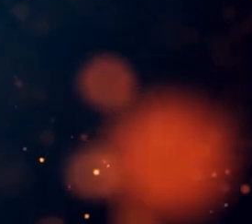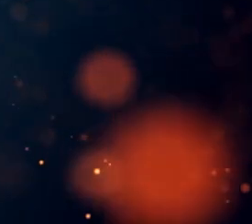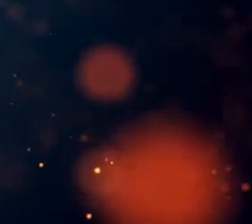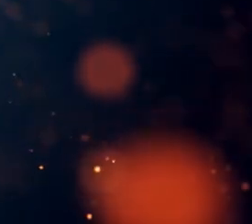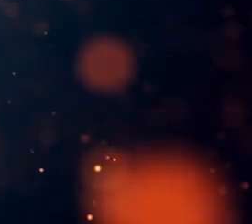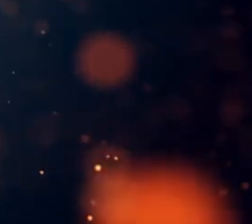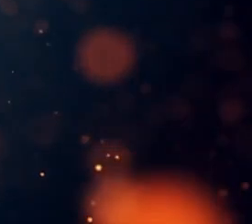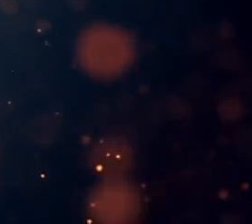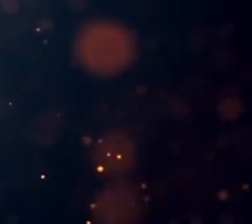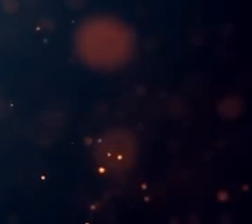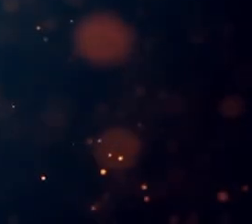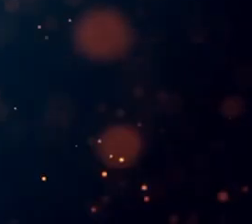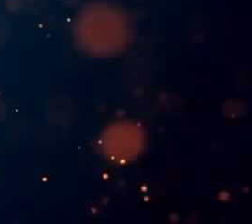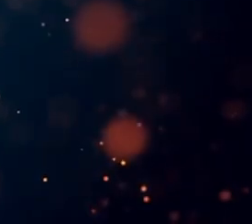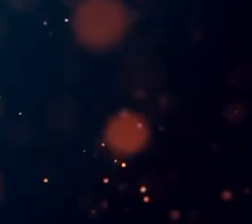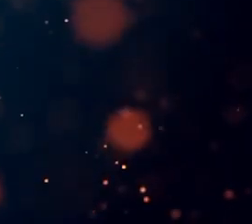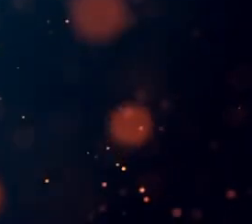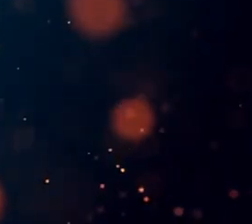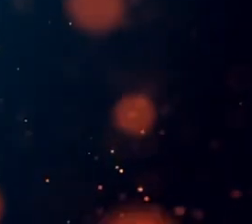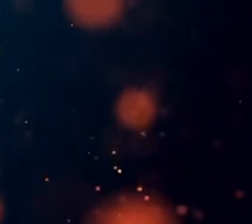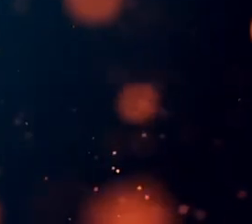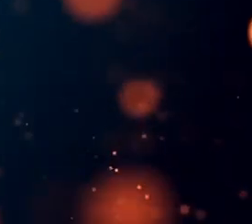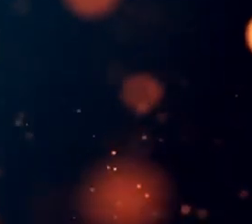Thank you.